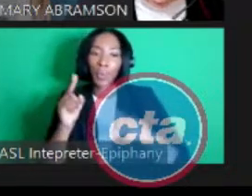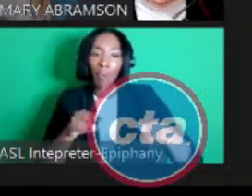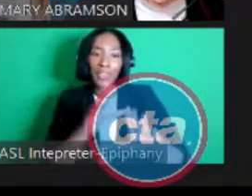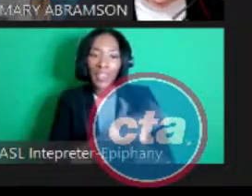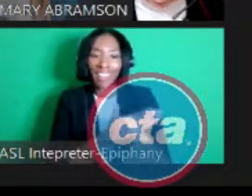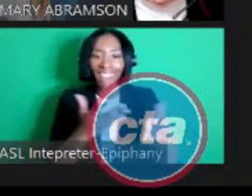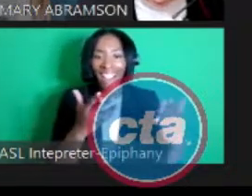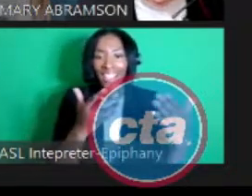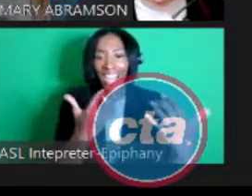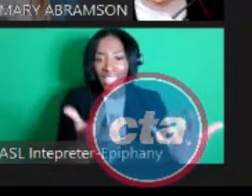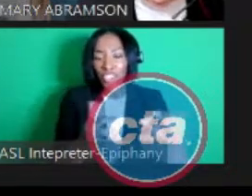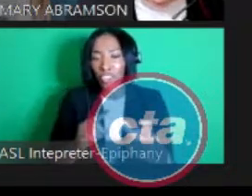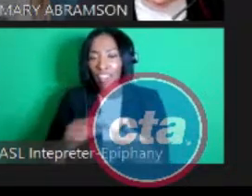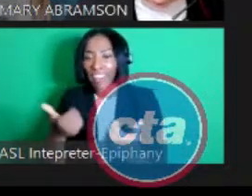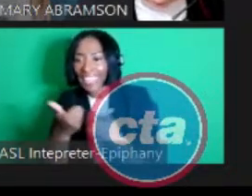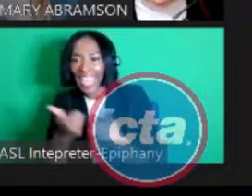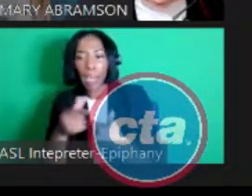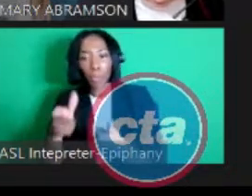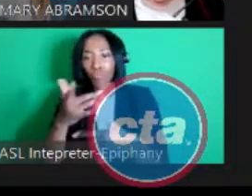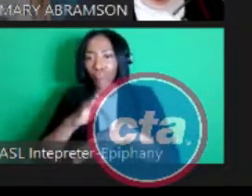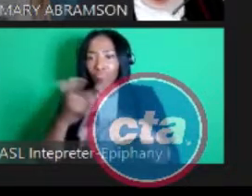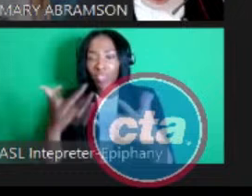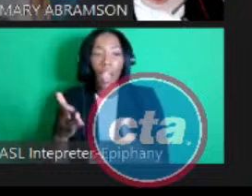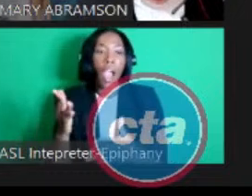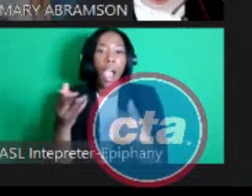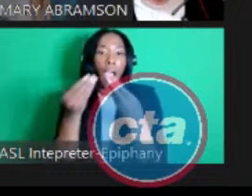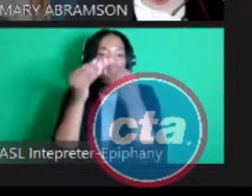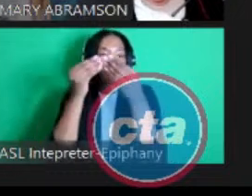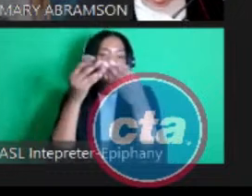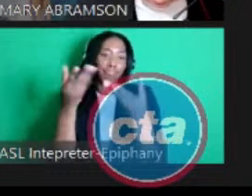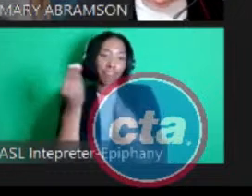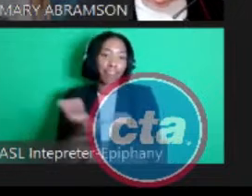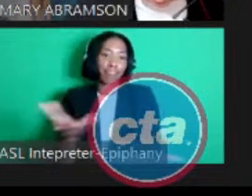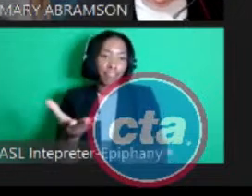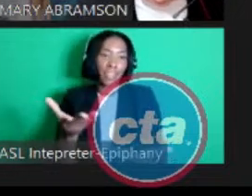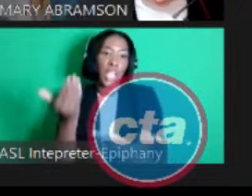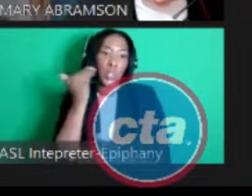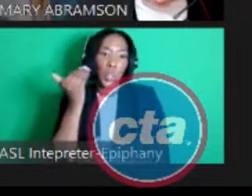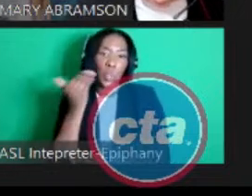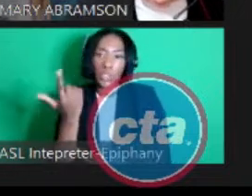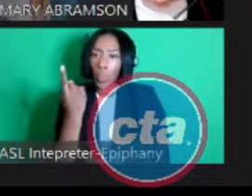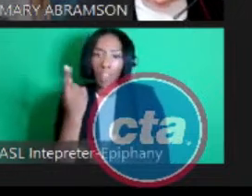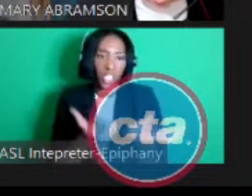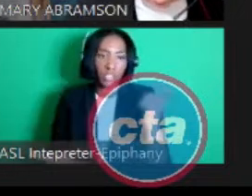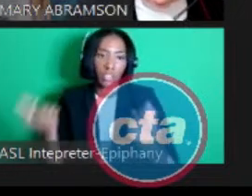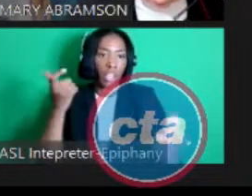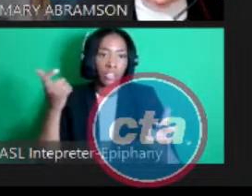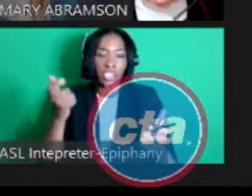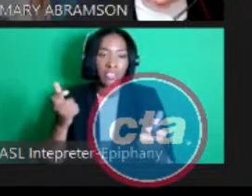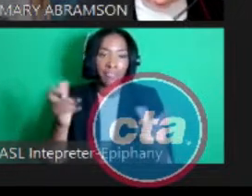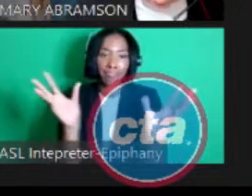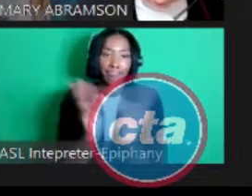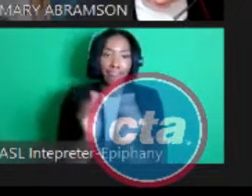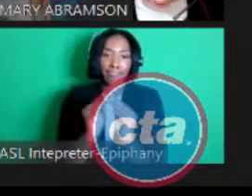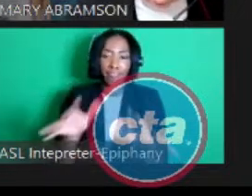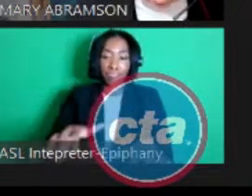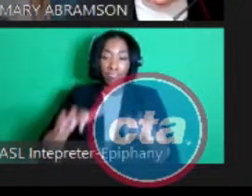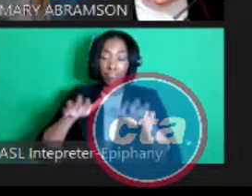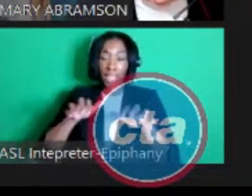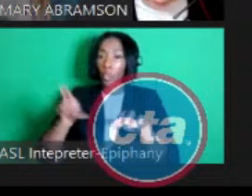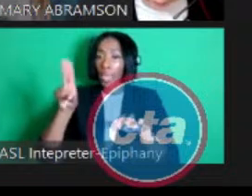whatever else might have been there, obviously it's known as one of the largest convention centers in the, arenas in the United